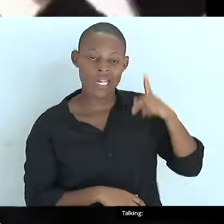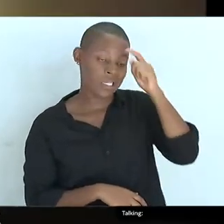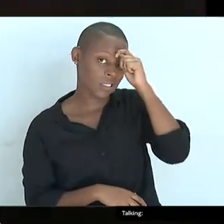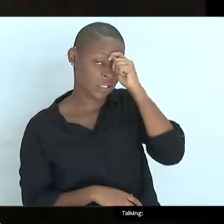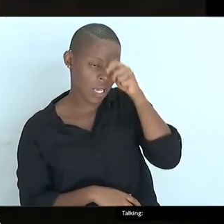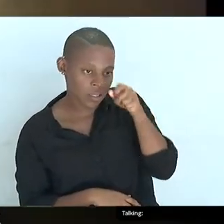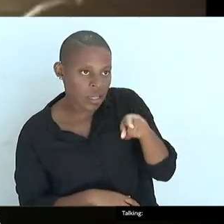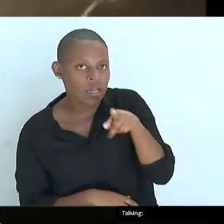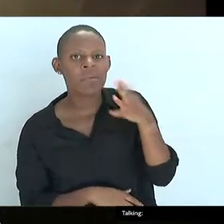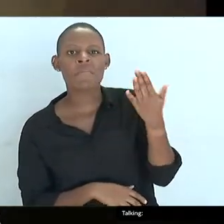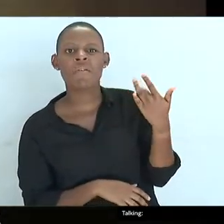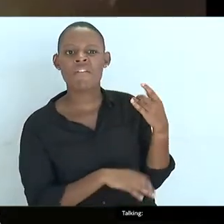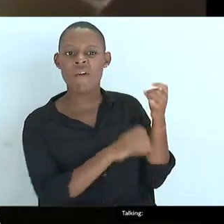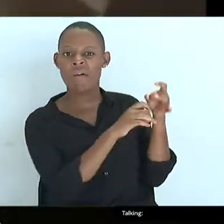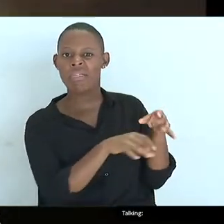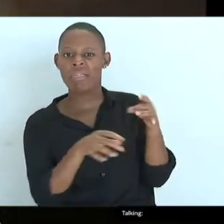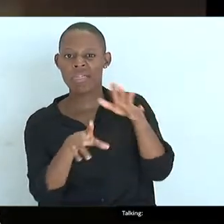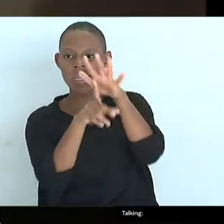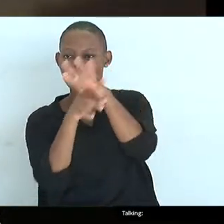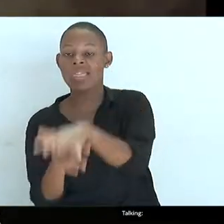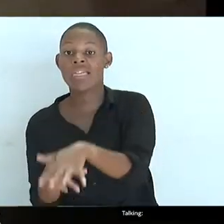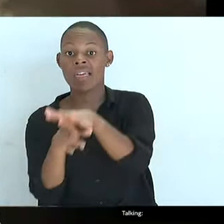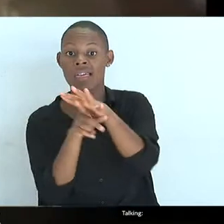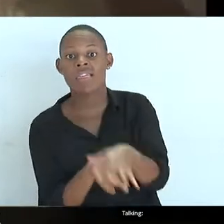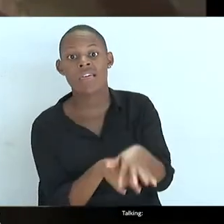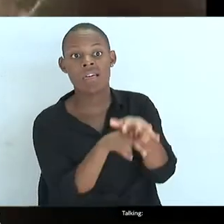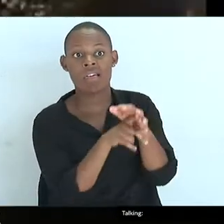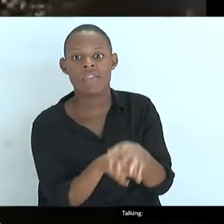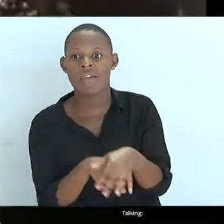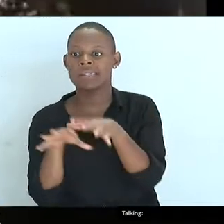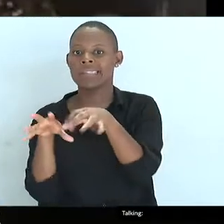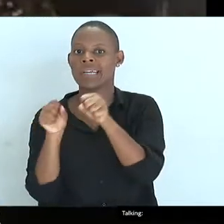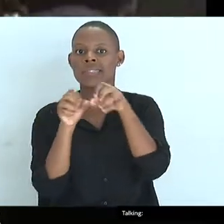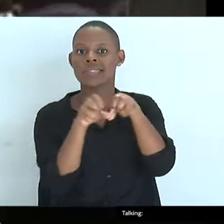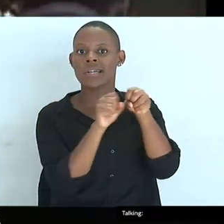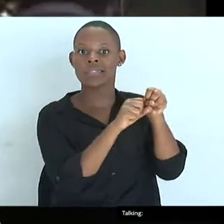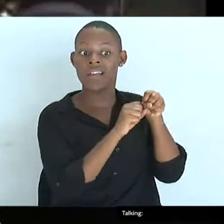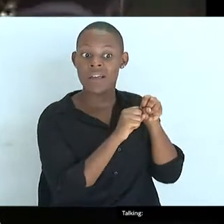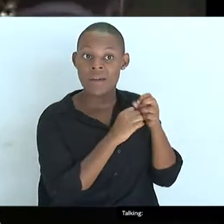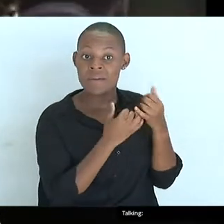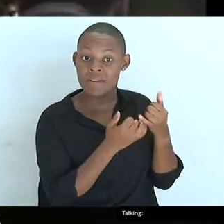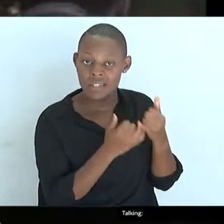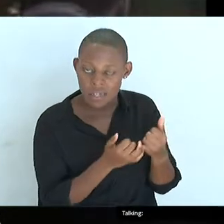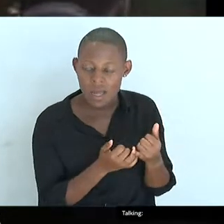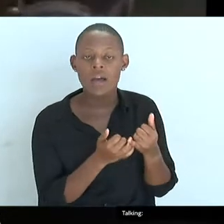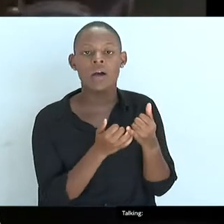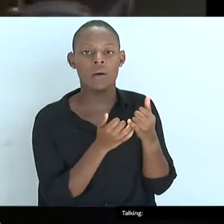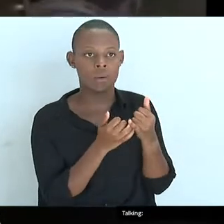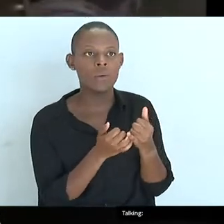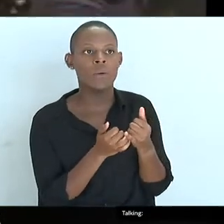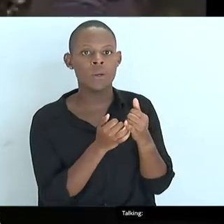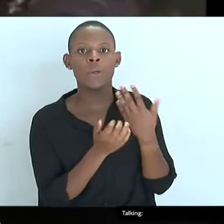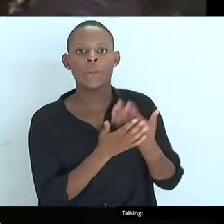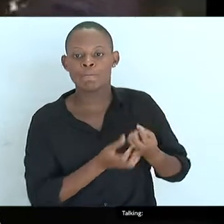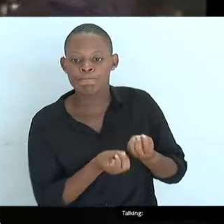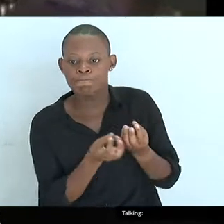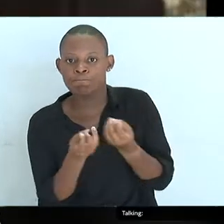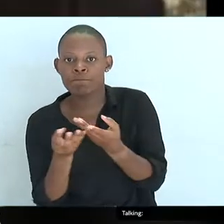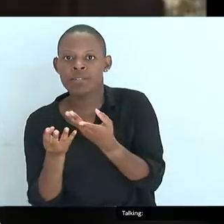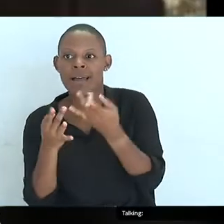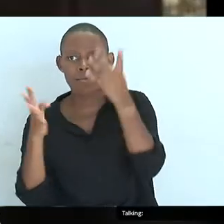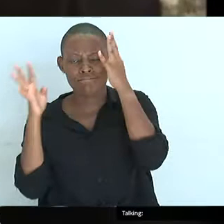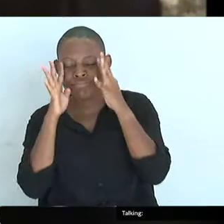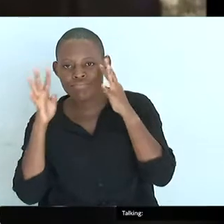their livelihoods and futures. The young population of this area deserve bold,